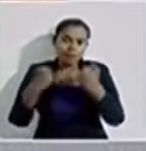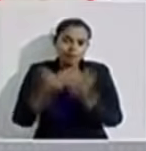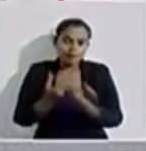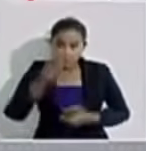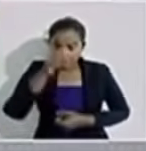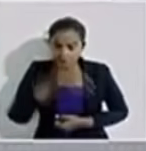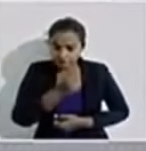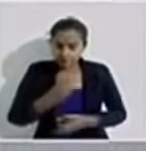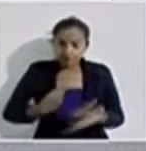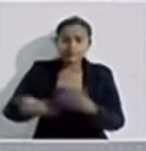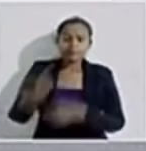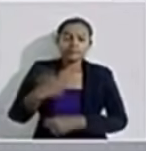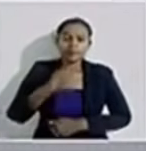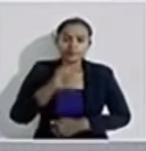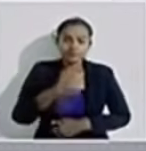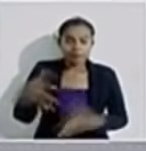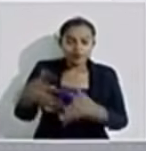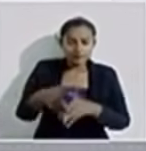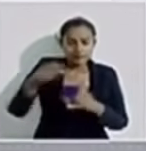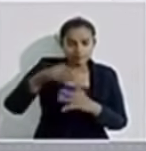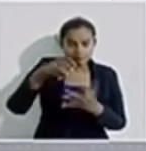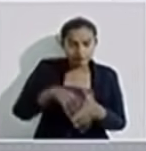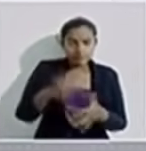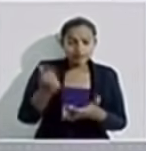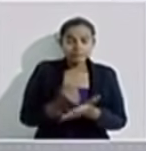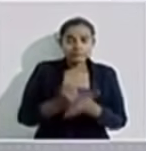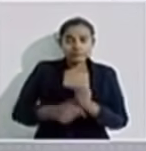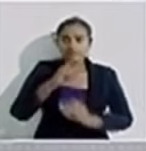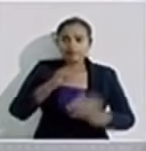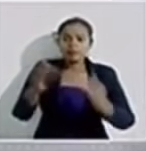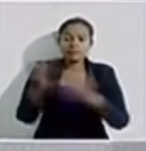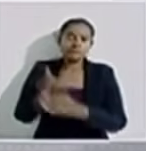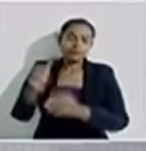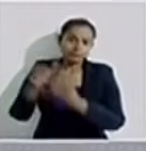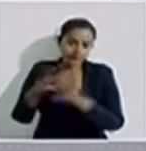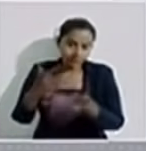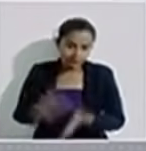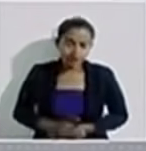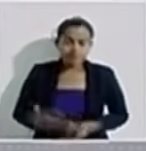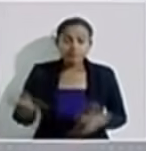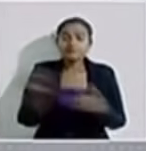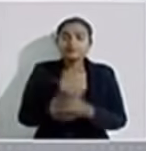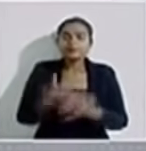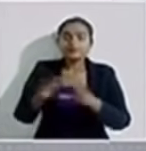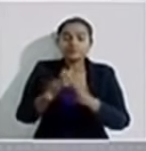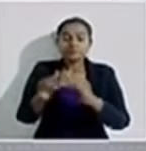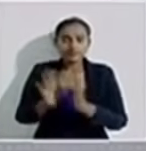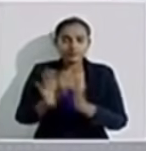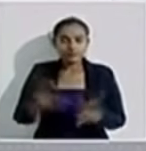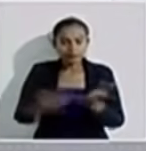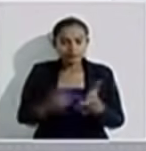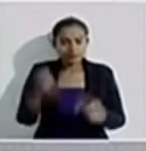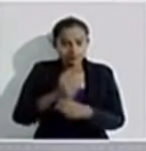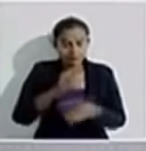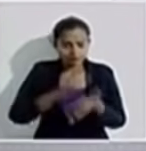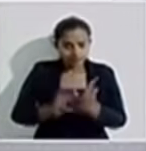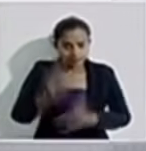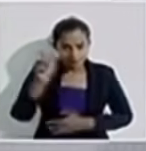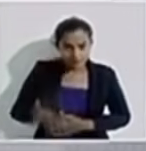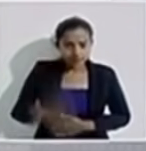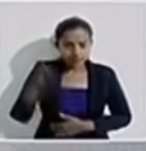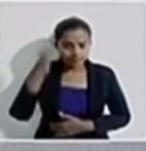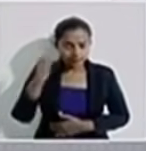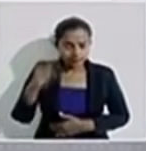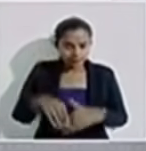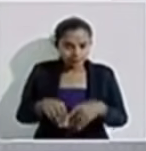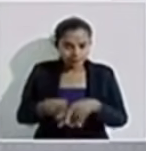Provincial Commercial High Court. The case was filed by Tahir Ghulam Hussain and the wife of Shabir Abbas Ghulam Hussain.